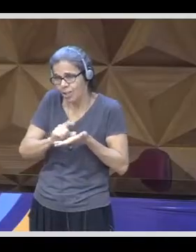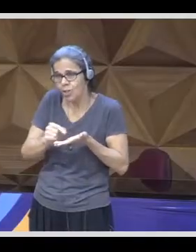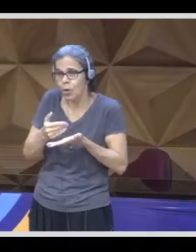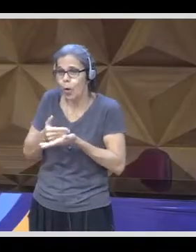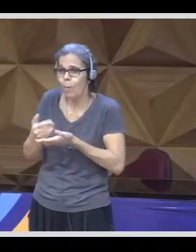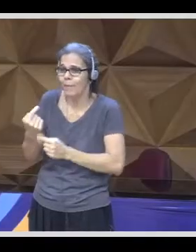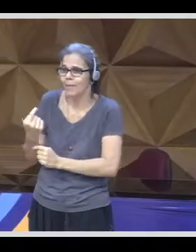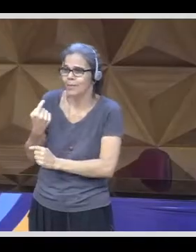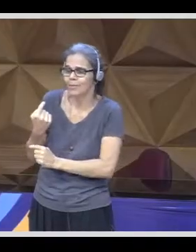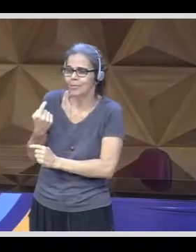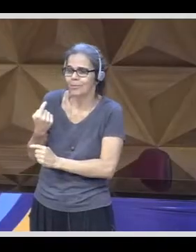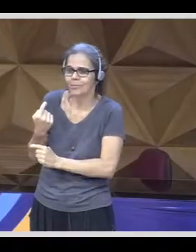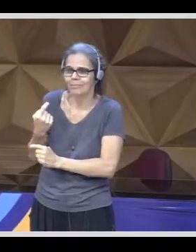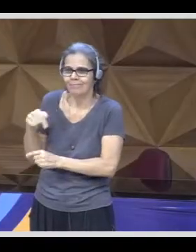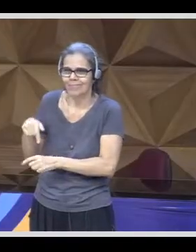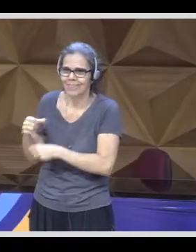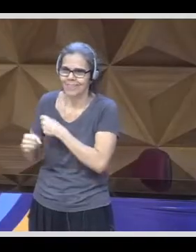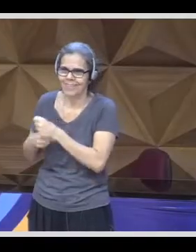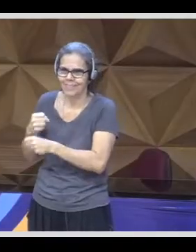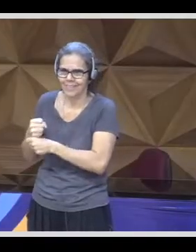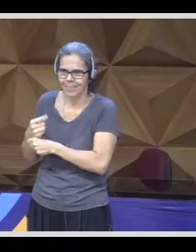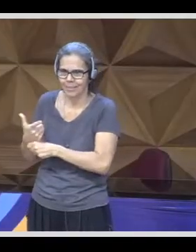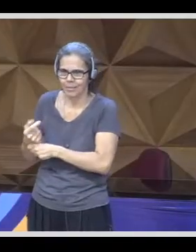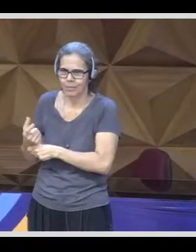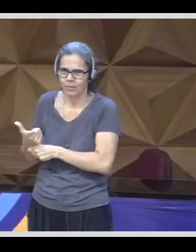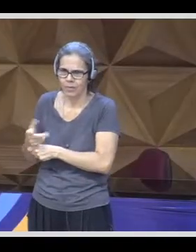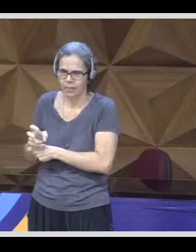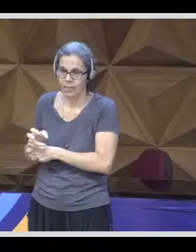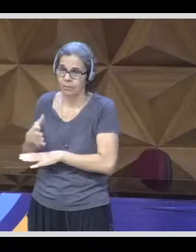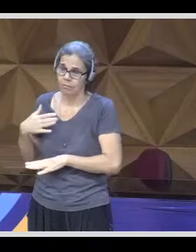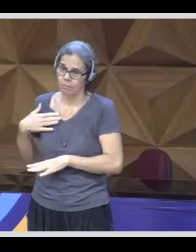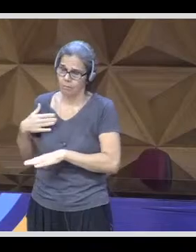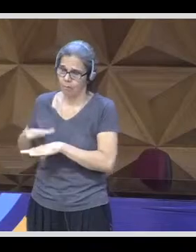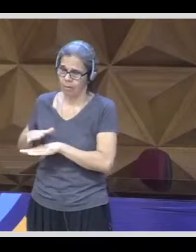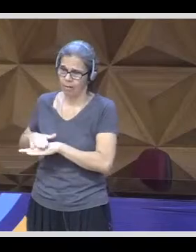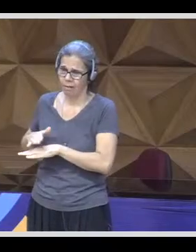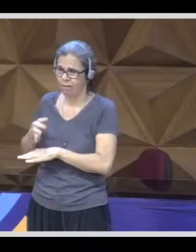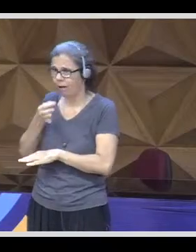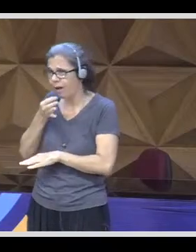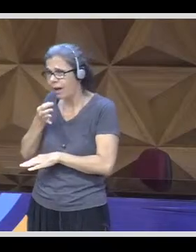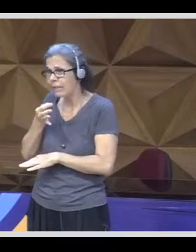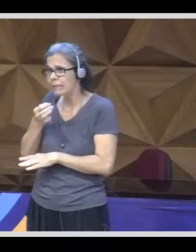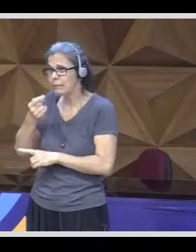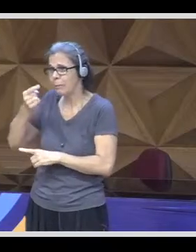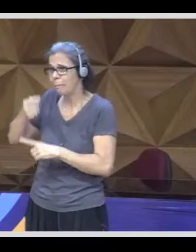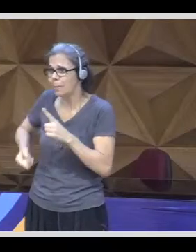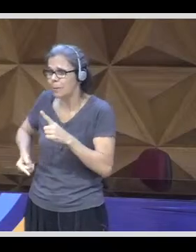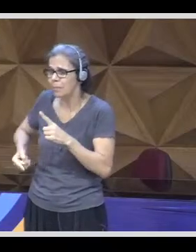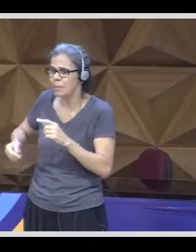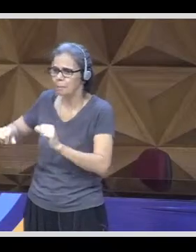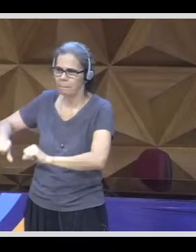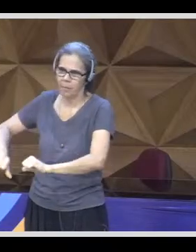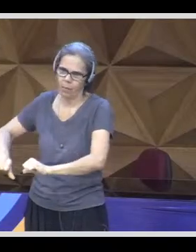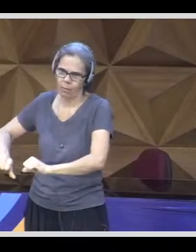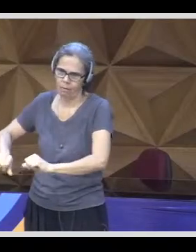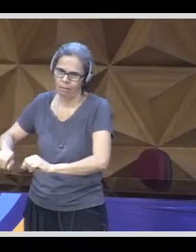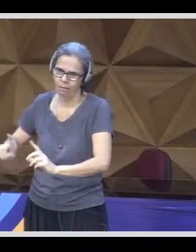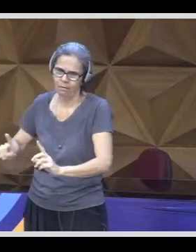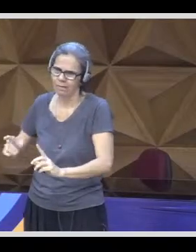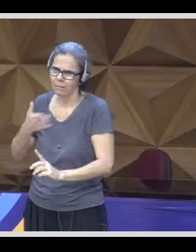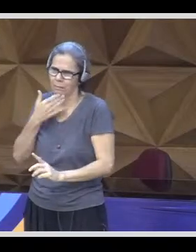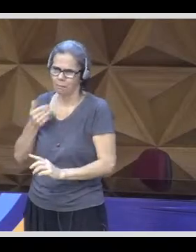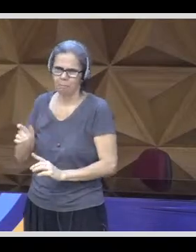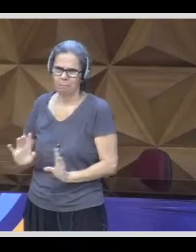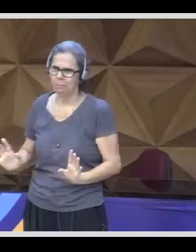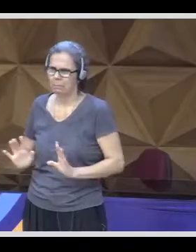Usually I am against banning things. I don't think we should, because I don't think it's going to be really effective. I think teenagers